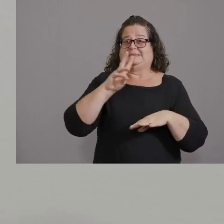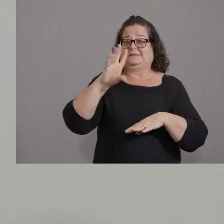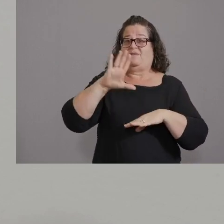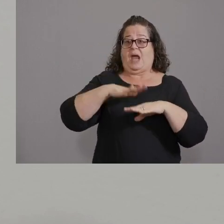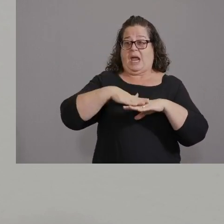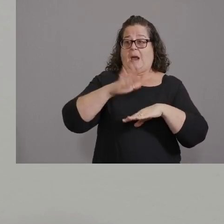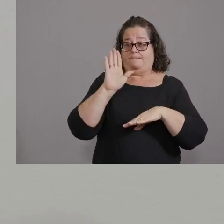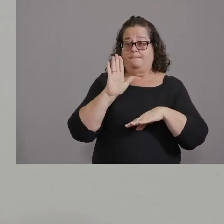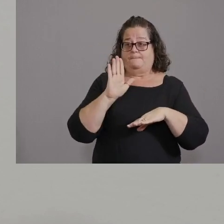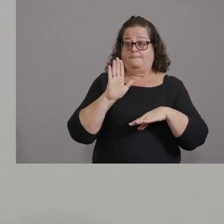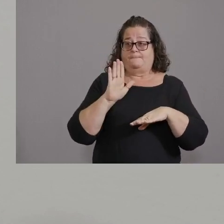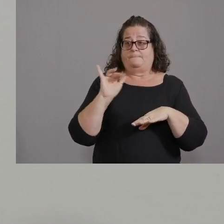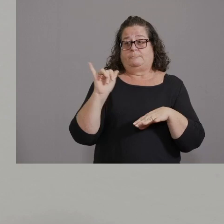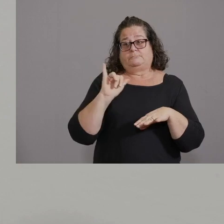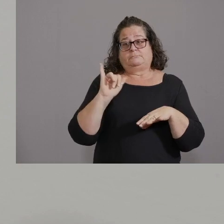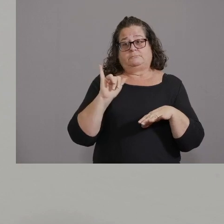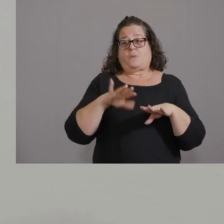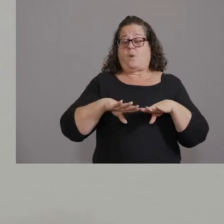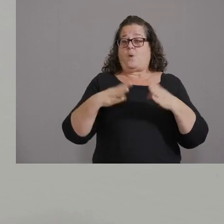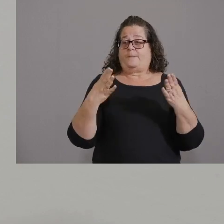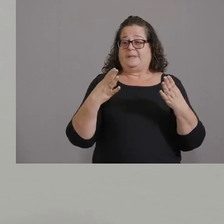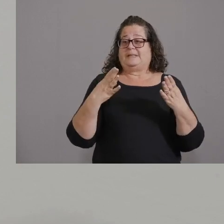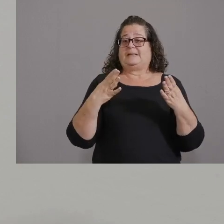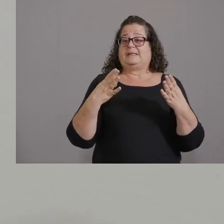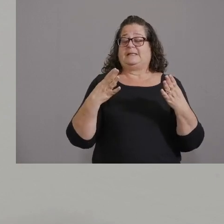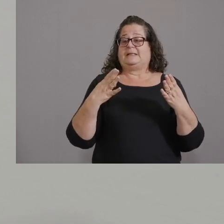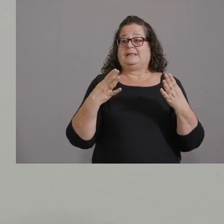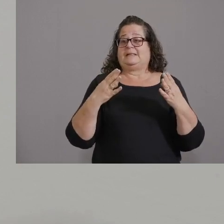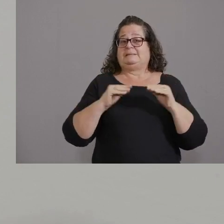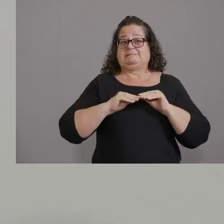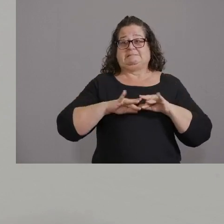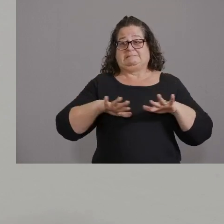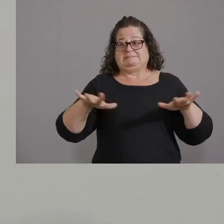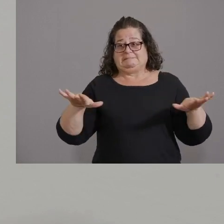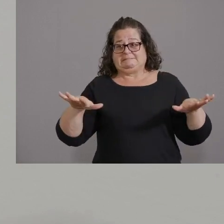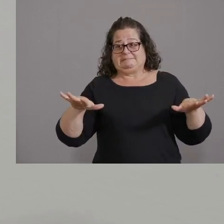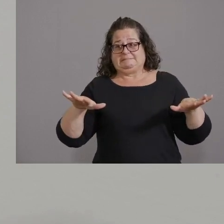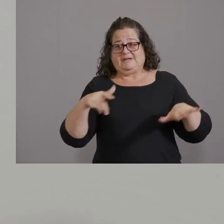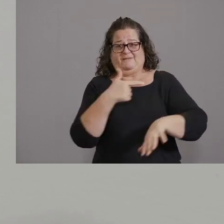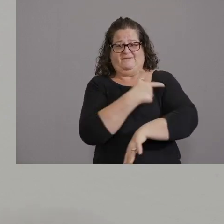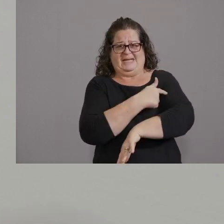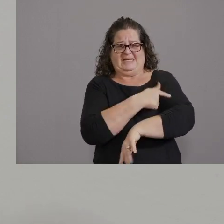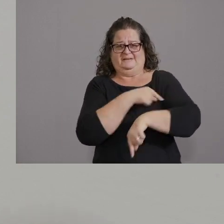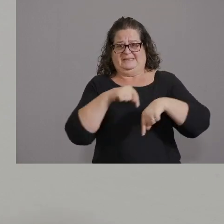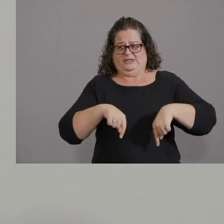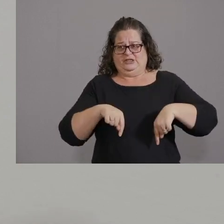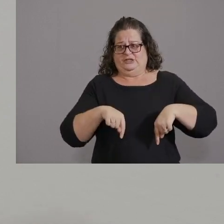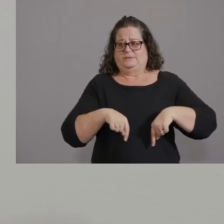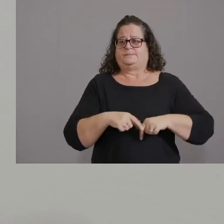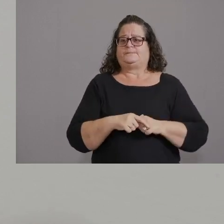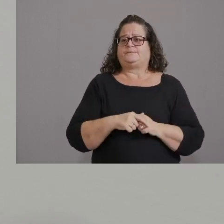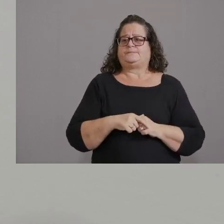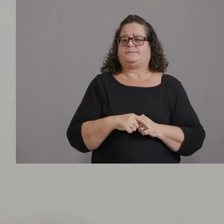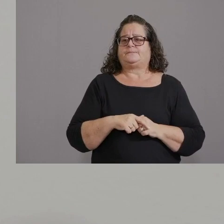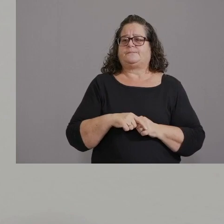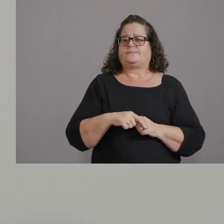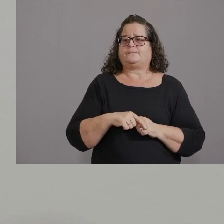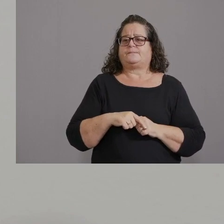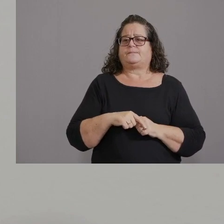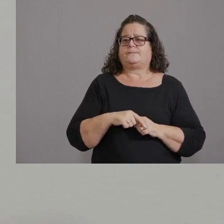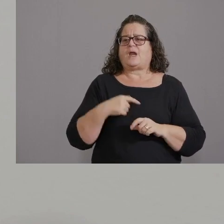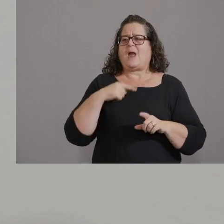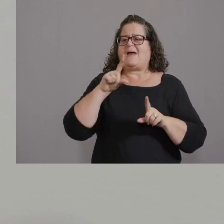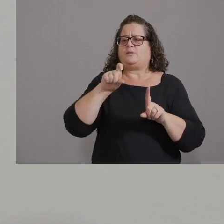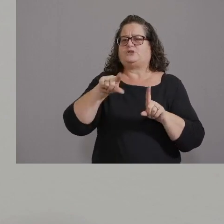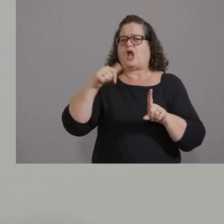they would be opening up a flood of vaccine to states, specifically second doses they had been holding back. Today,